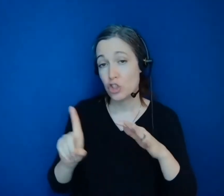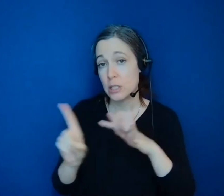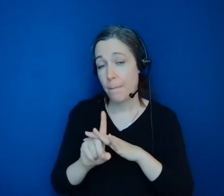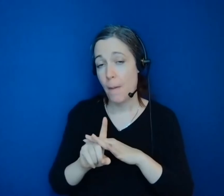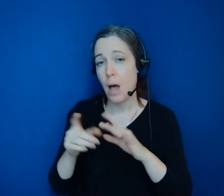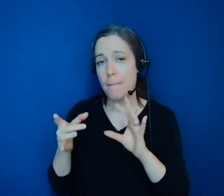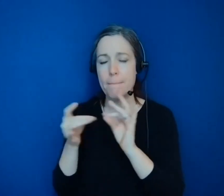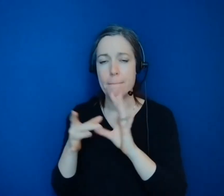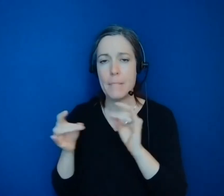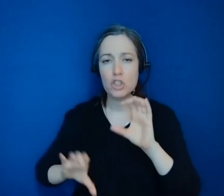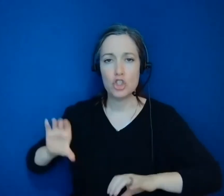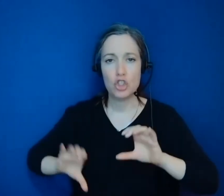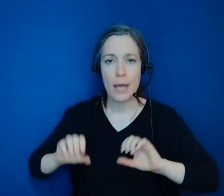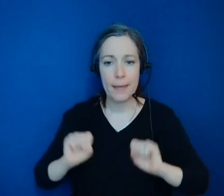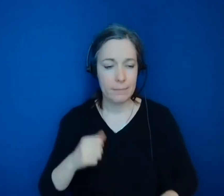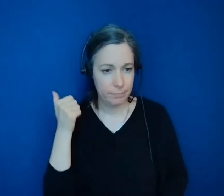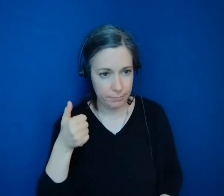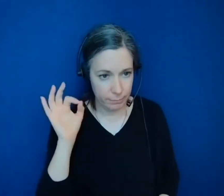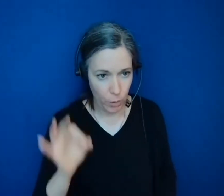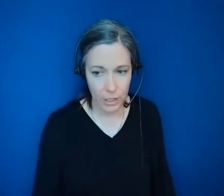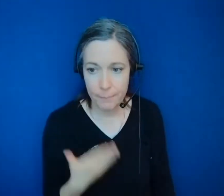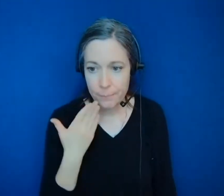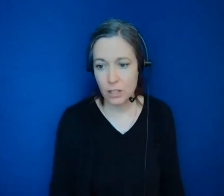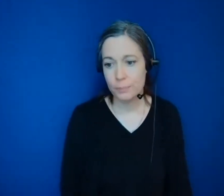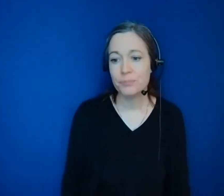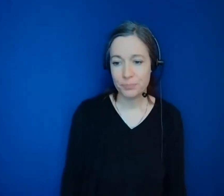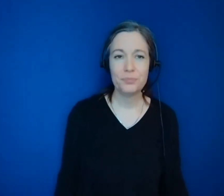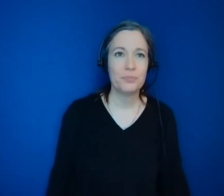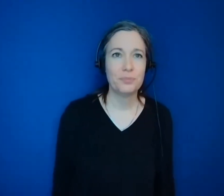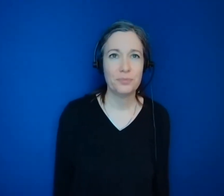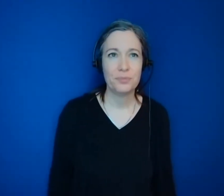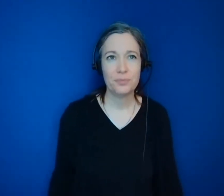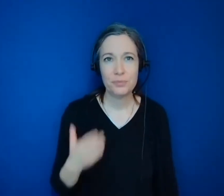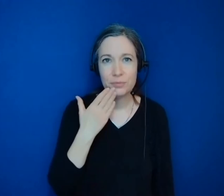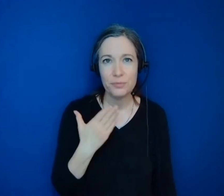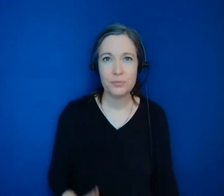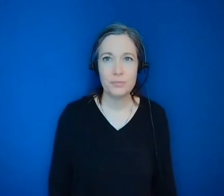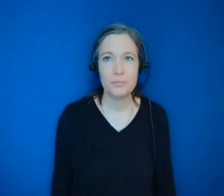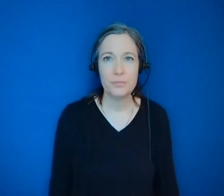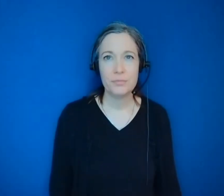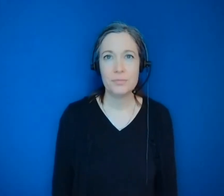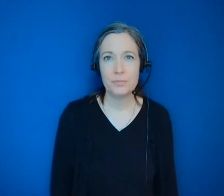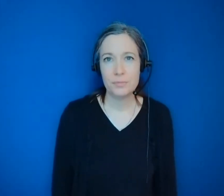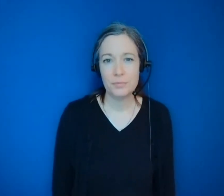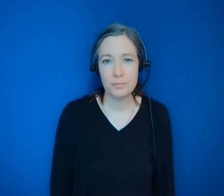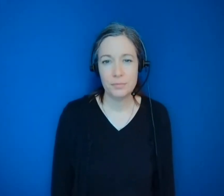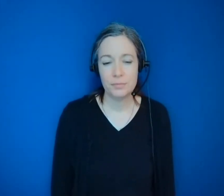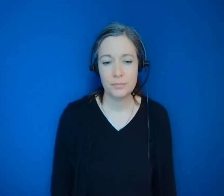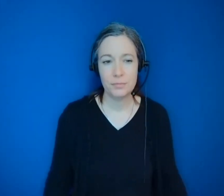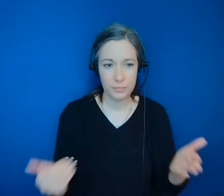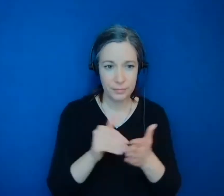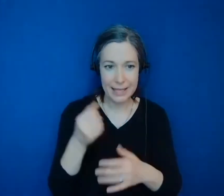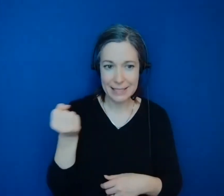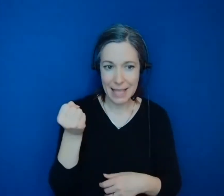directly. We'll do it. Perfect. Thank you. Thanks, Shelby. A lot of great information. And again, Saturday at